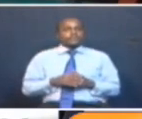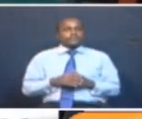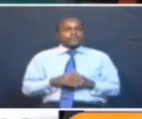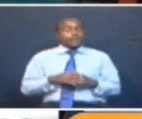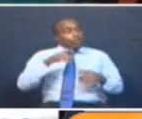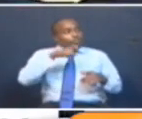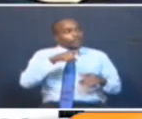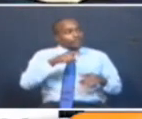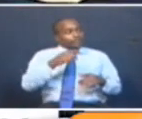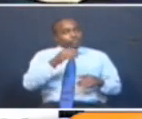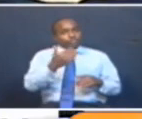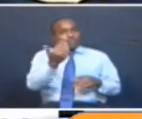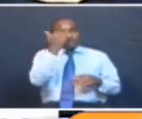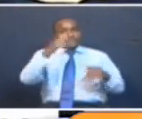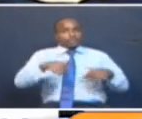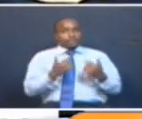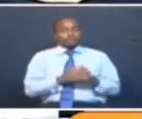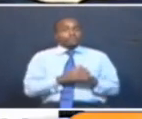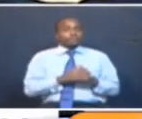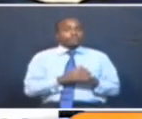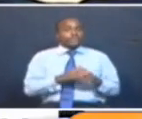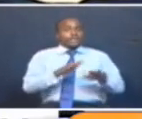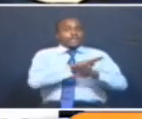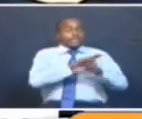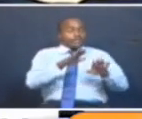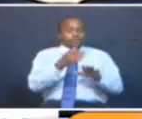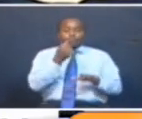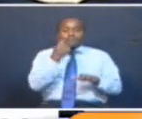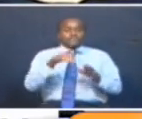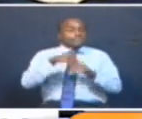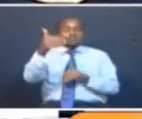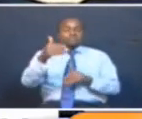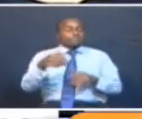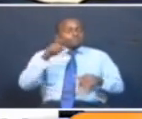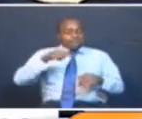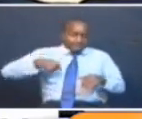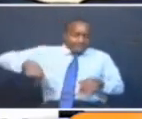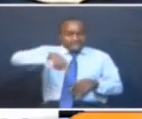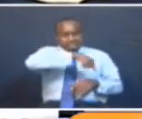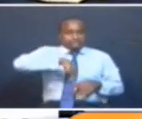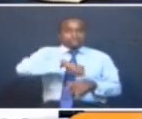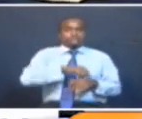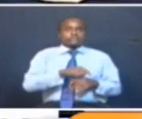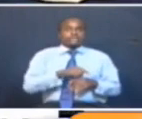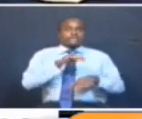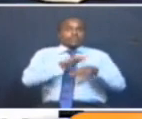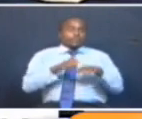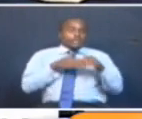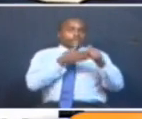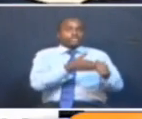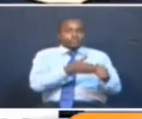ourselves. There's no medicine outside. It's with us. And somebody and good leadership over